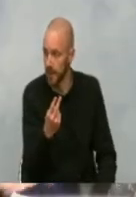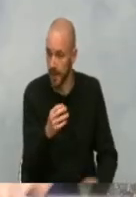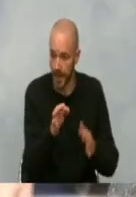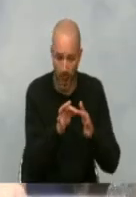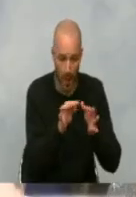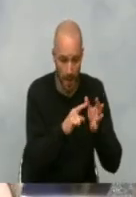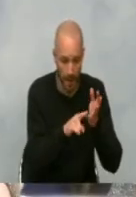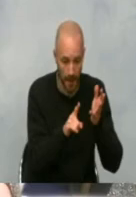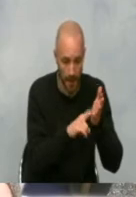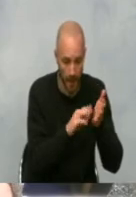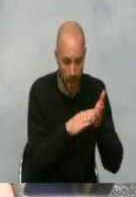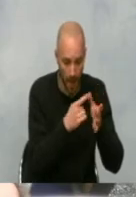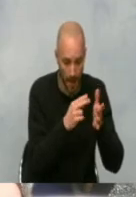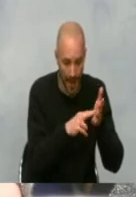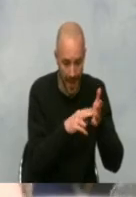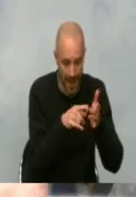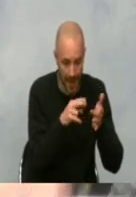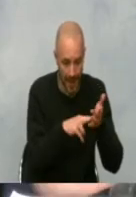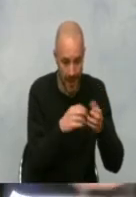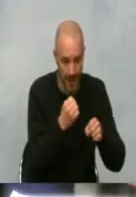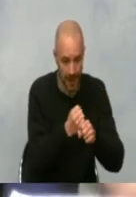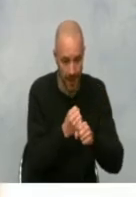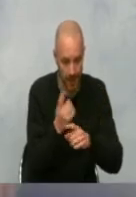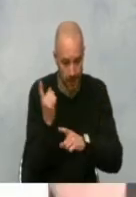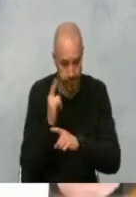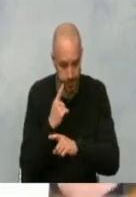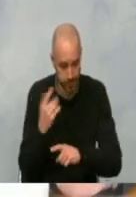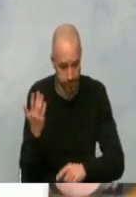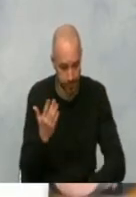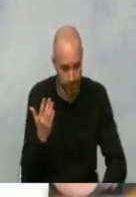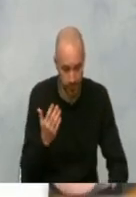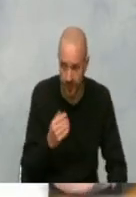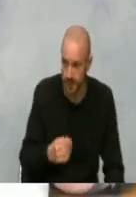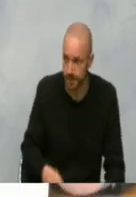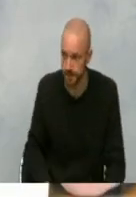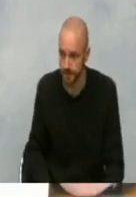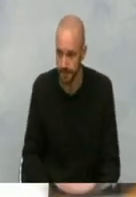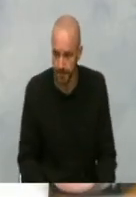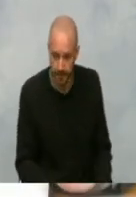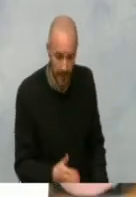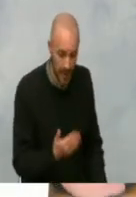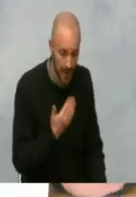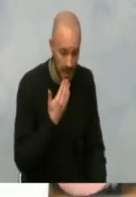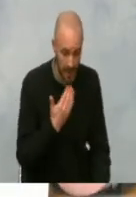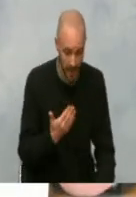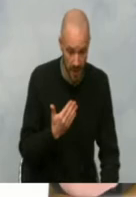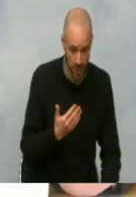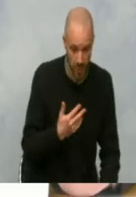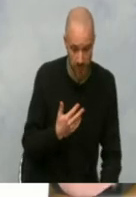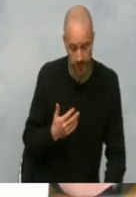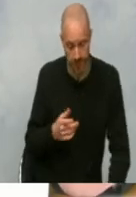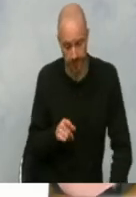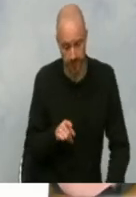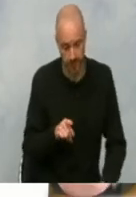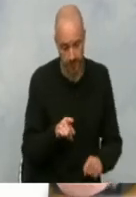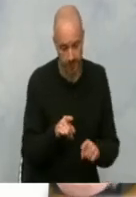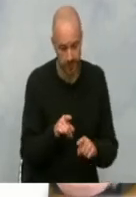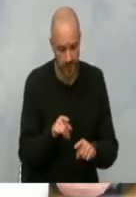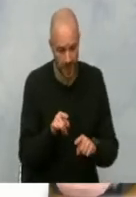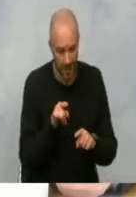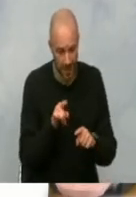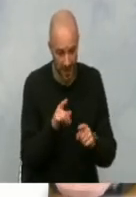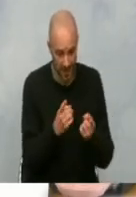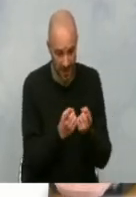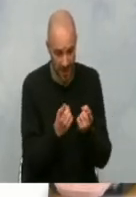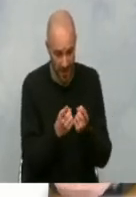speak on the paper? Thank you. Thank you, Provost. So this is the thing that I referred to right a few minutes ago, and I said